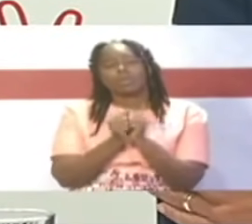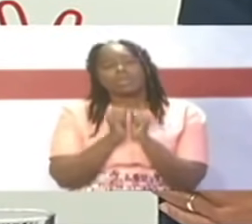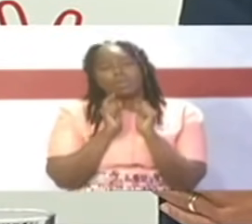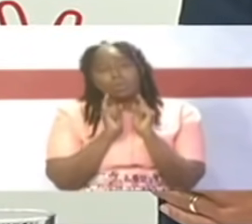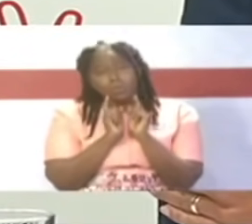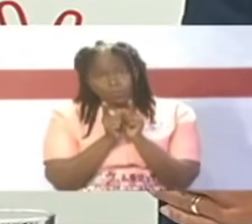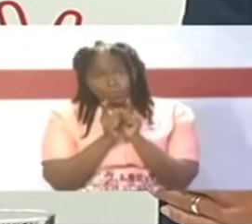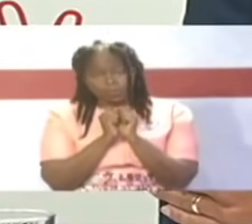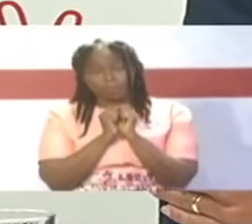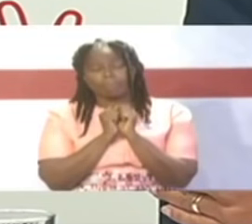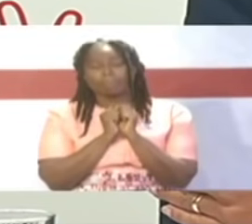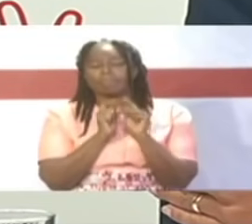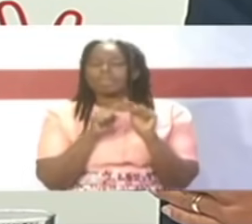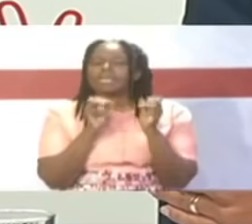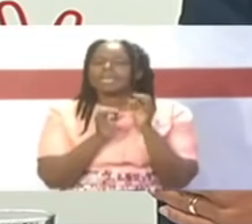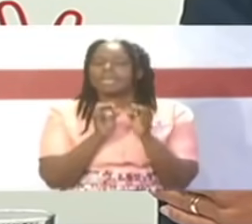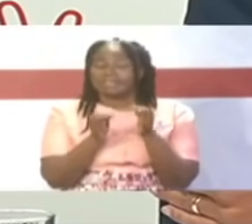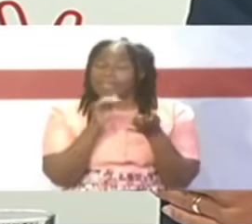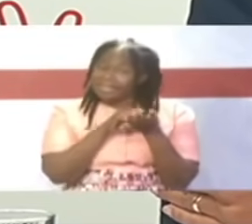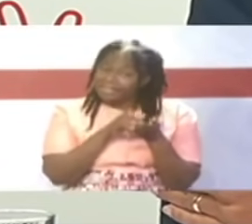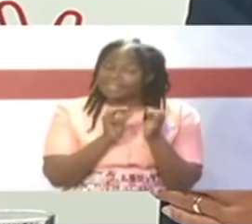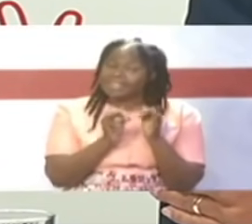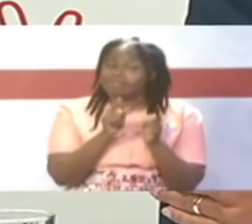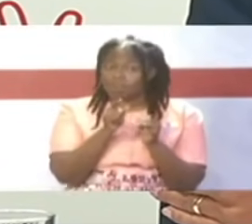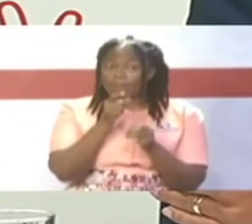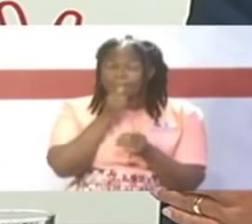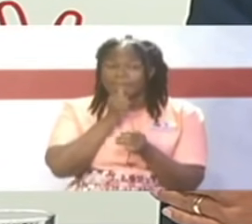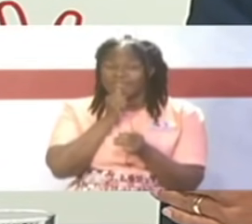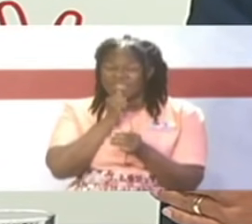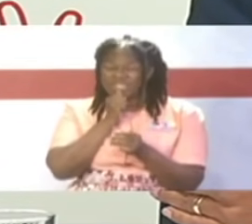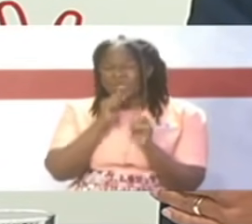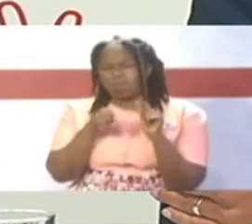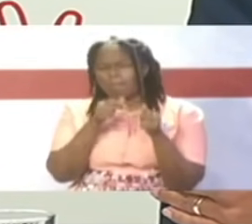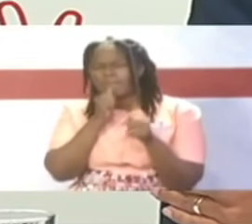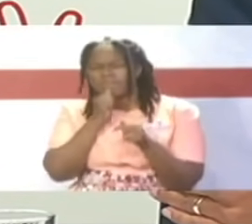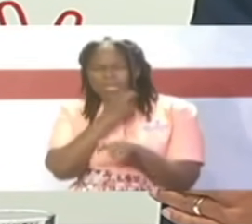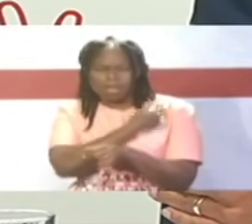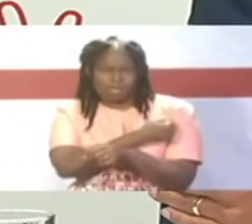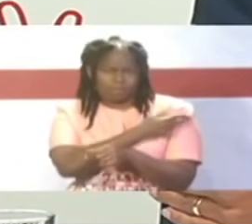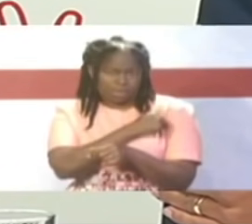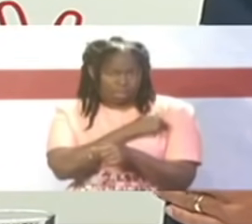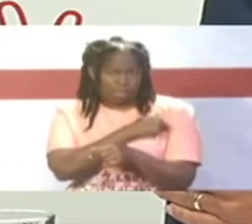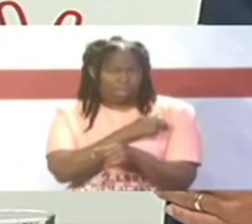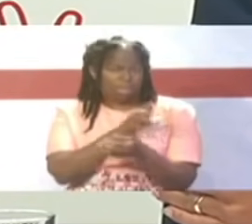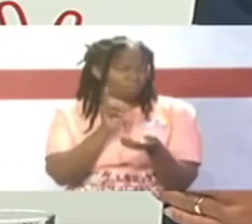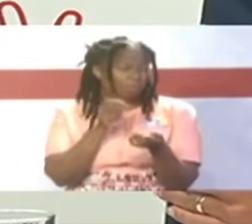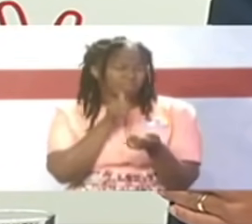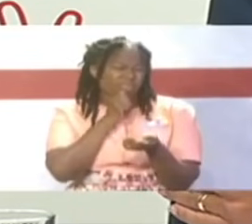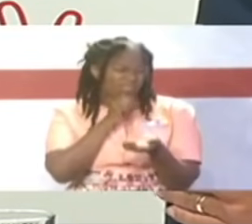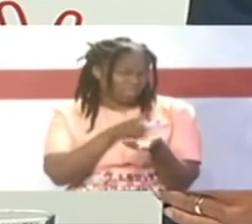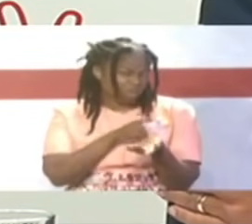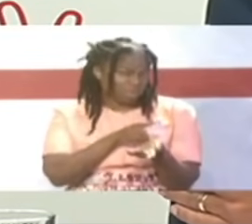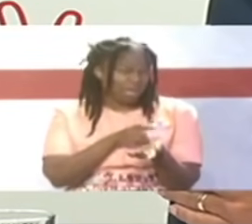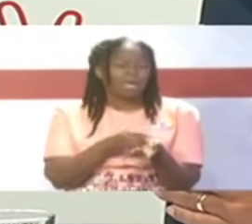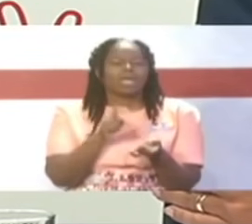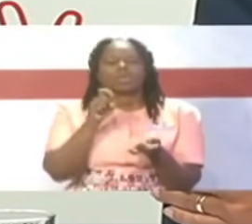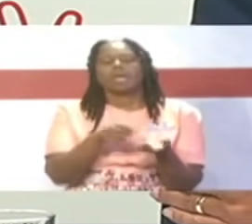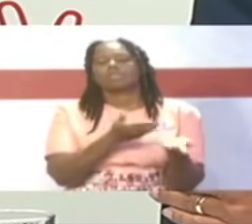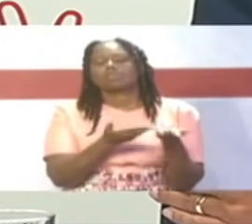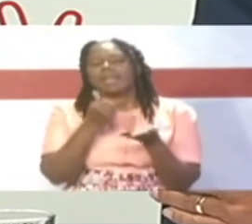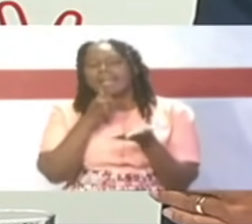However, if you're a private patient, again, you bring in your referral letter. Same thing will go to our cancer